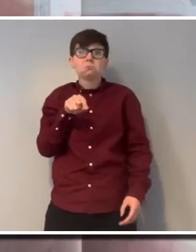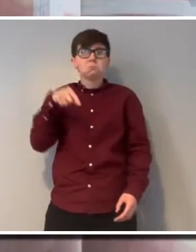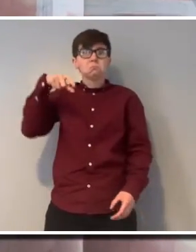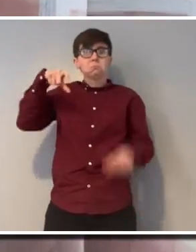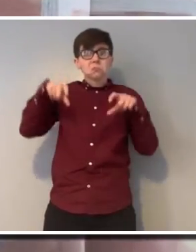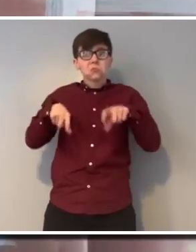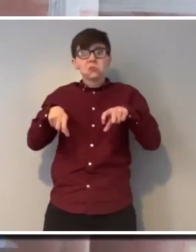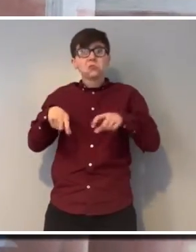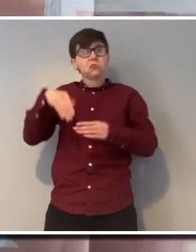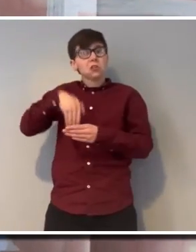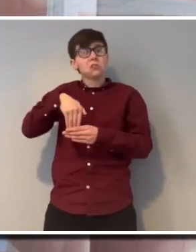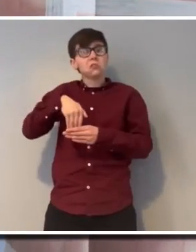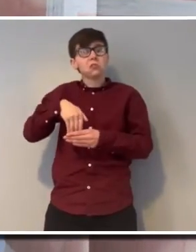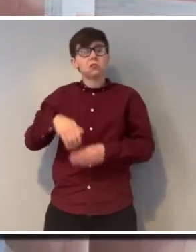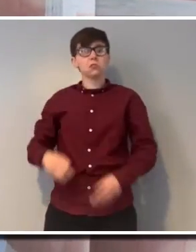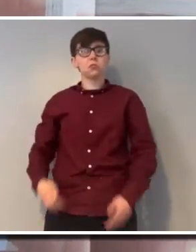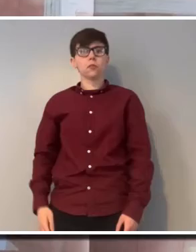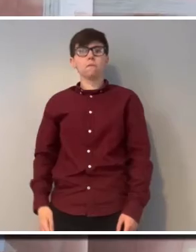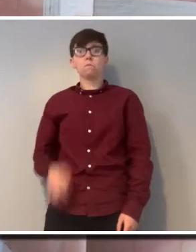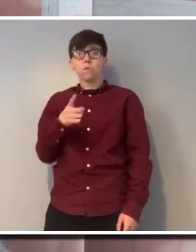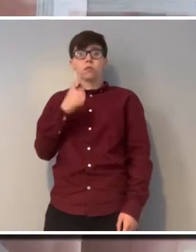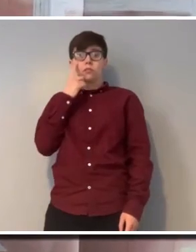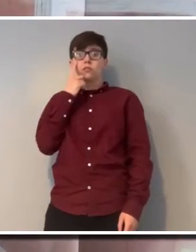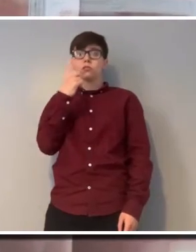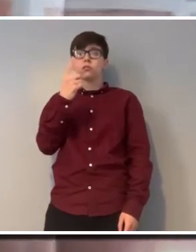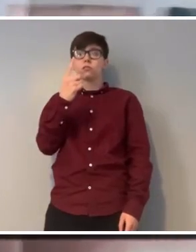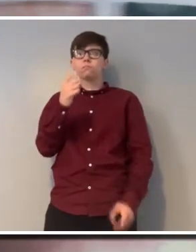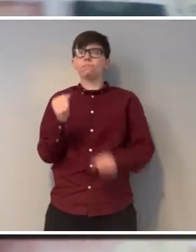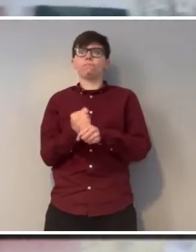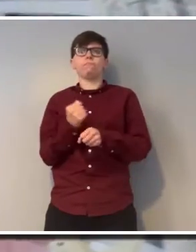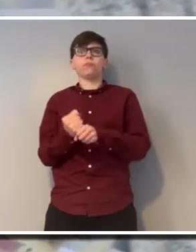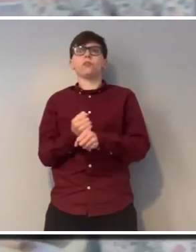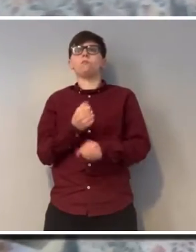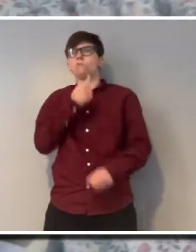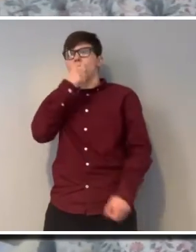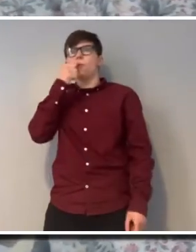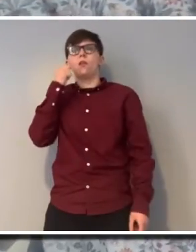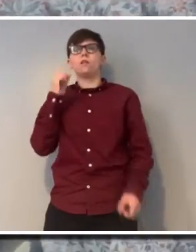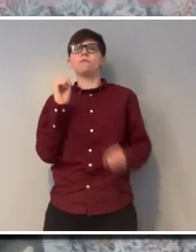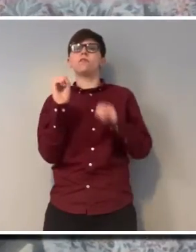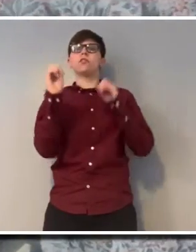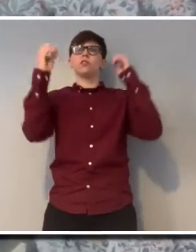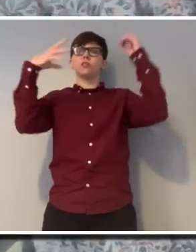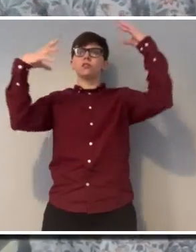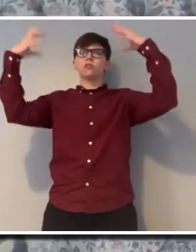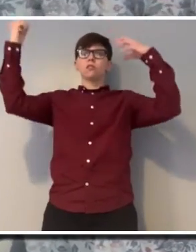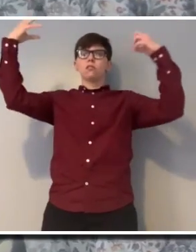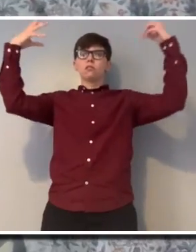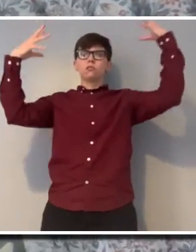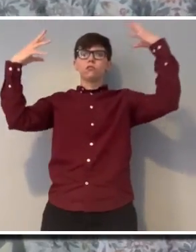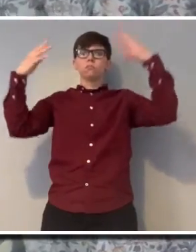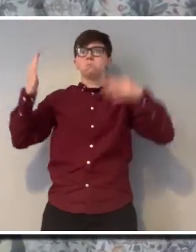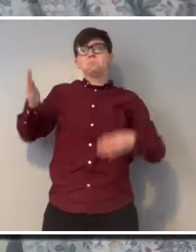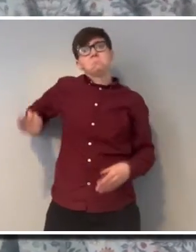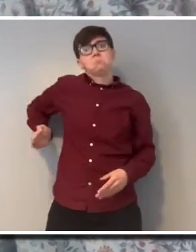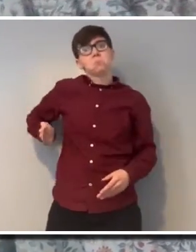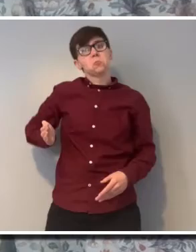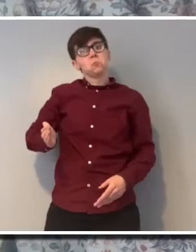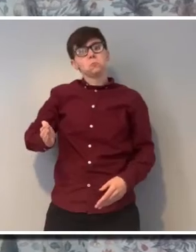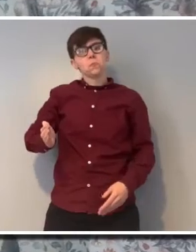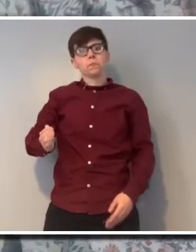I opened up the window wide. Would he choose to stay